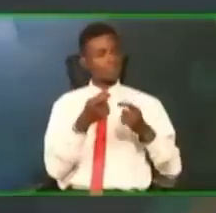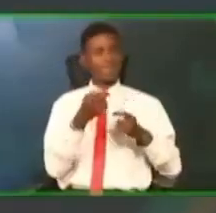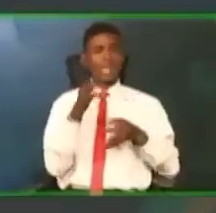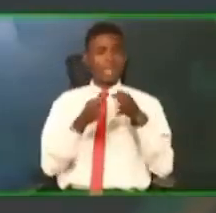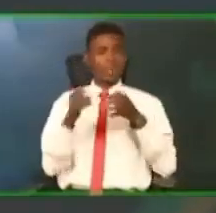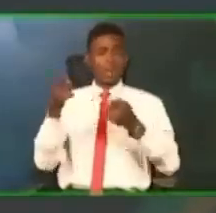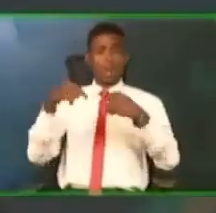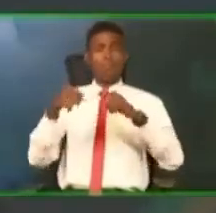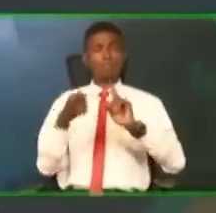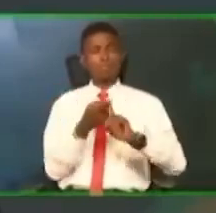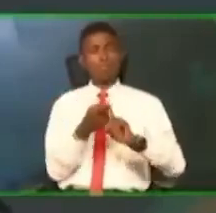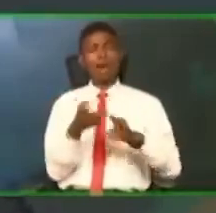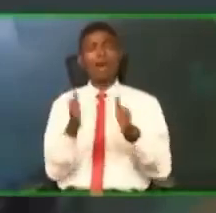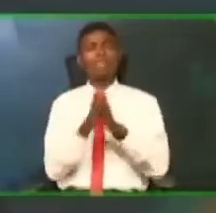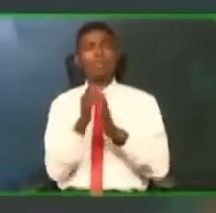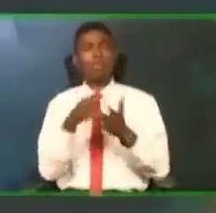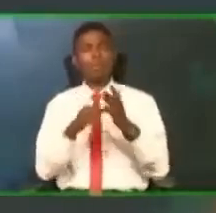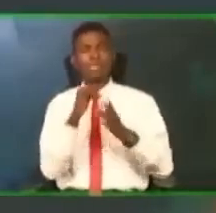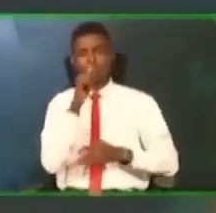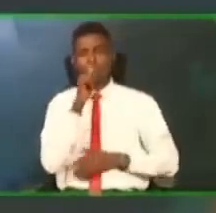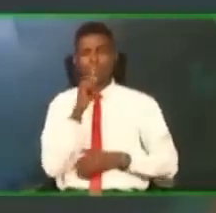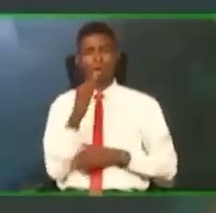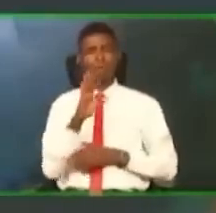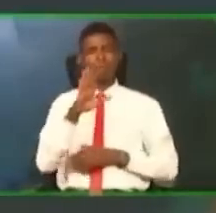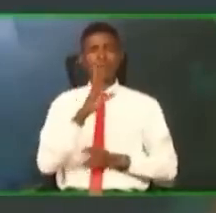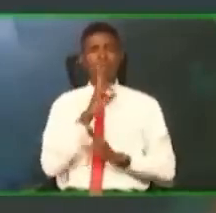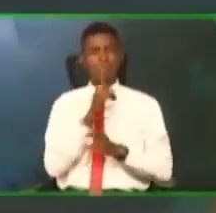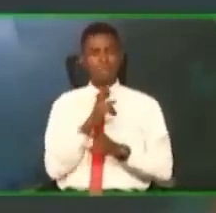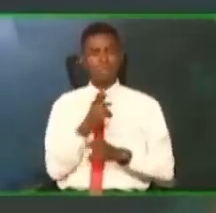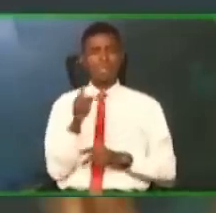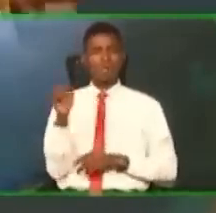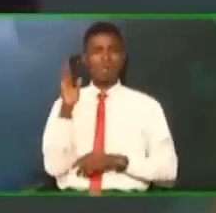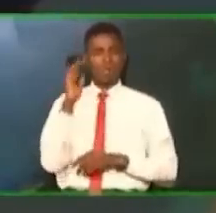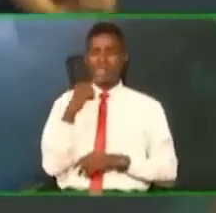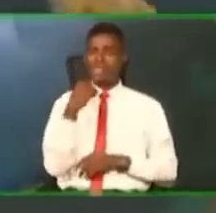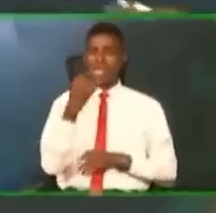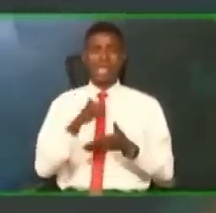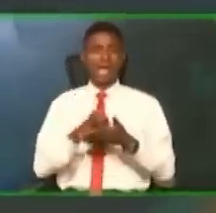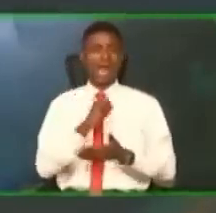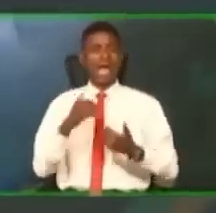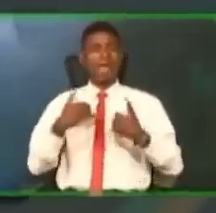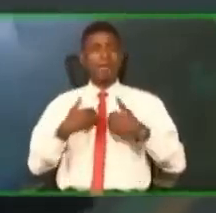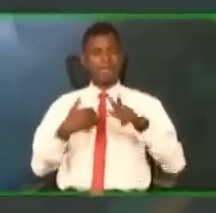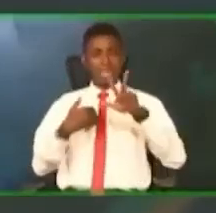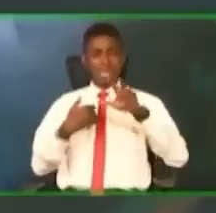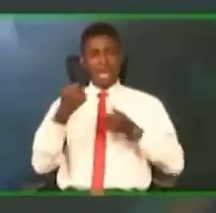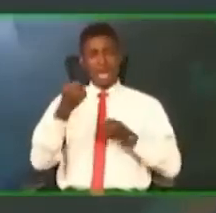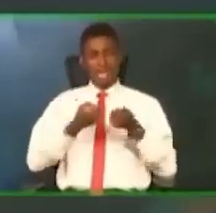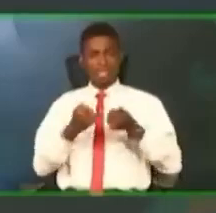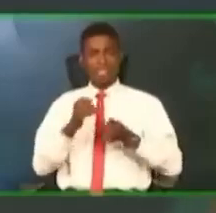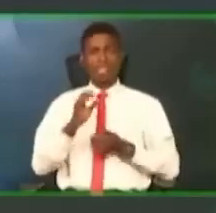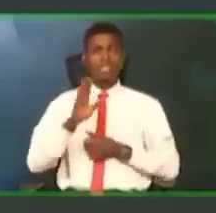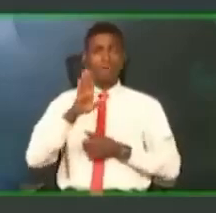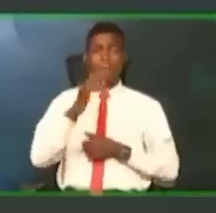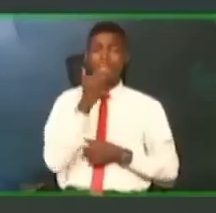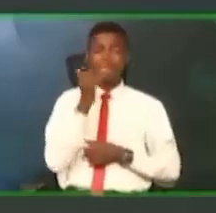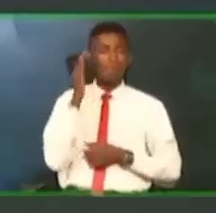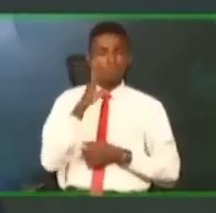what is the secret of your results, I will tell you I have only 3 cars. Your mistake now will be to copy me